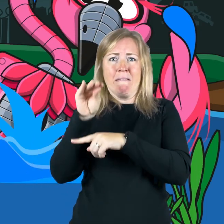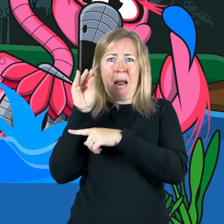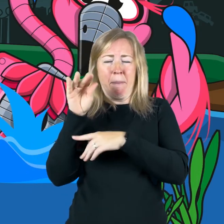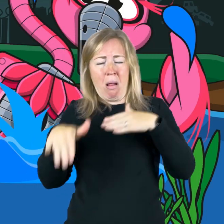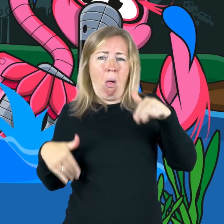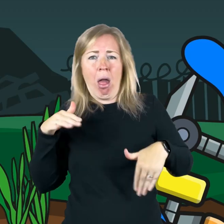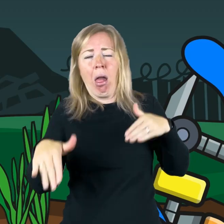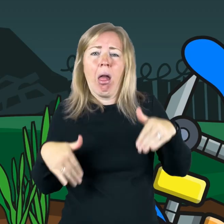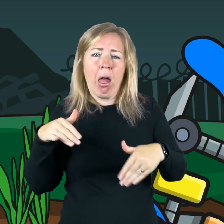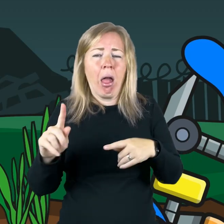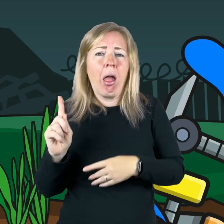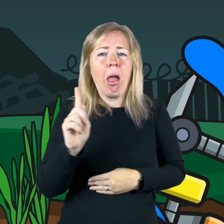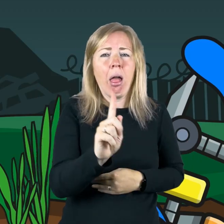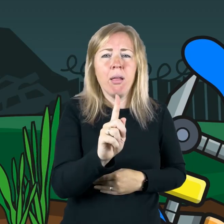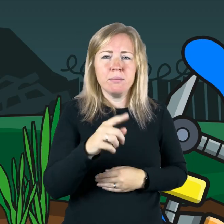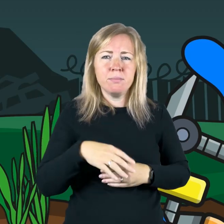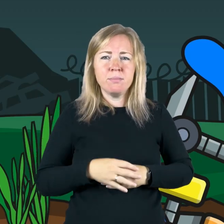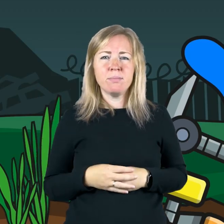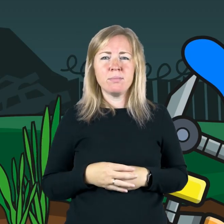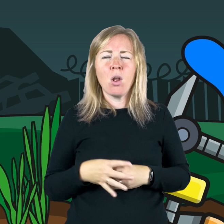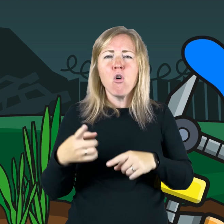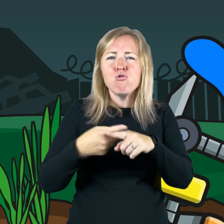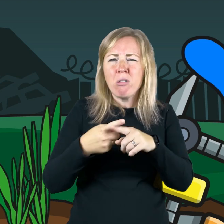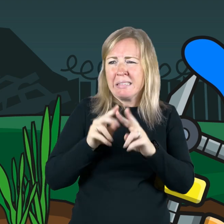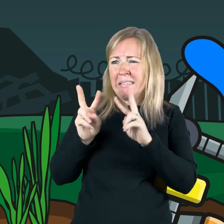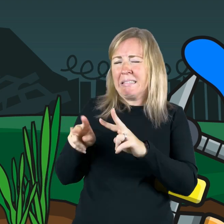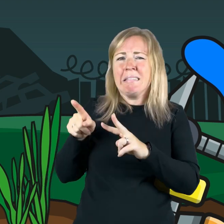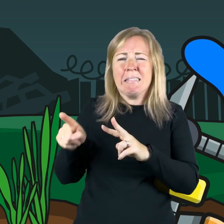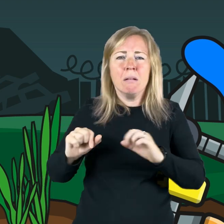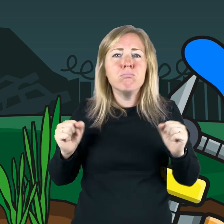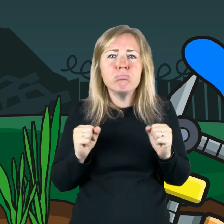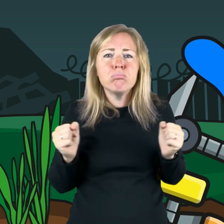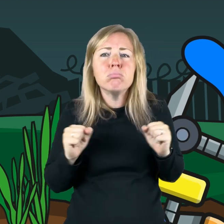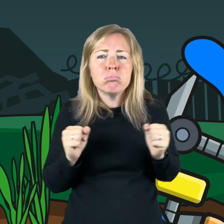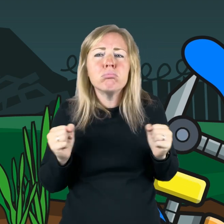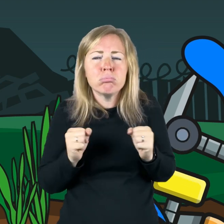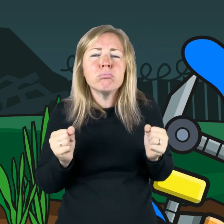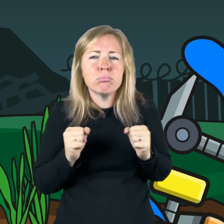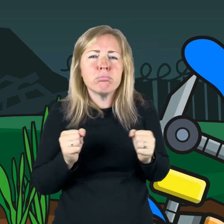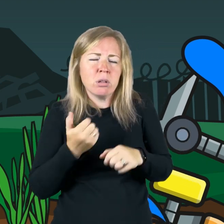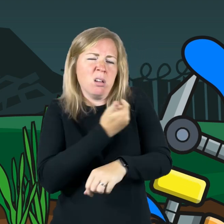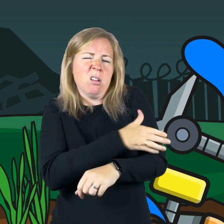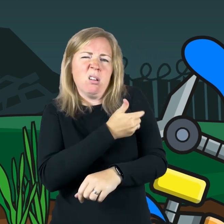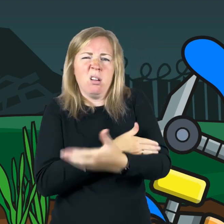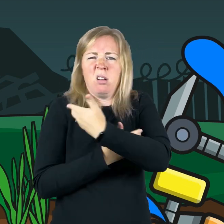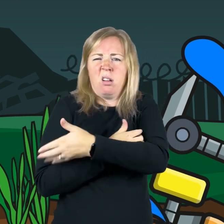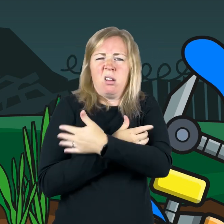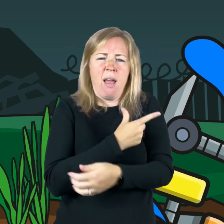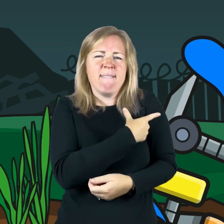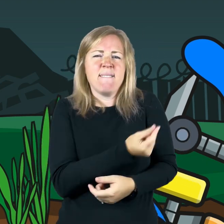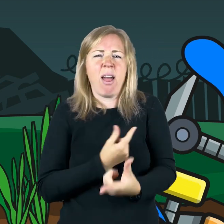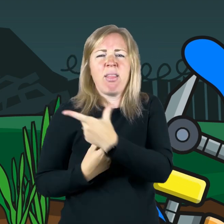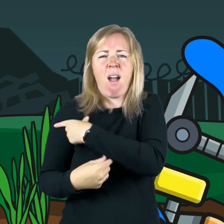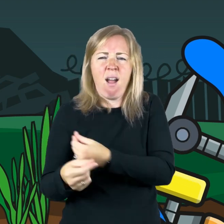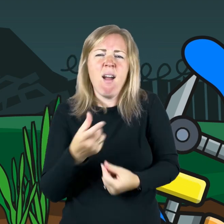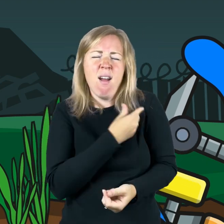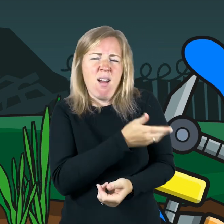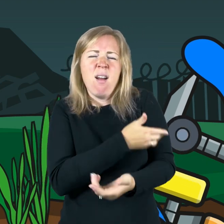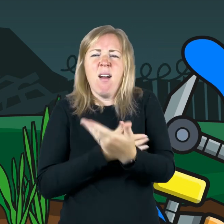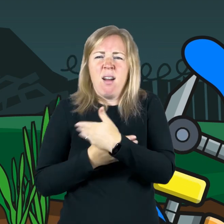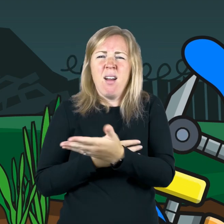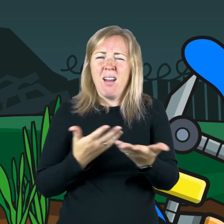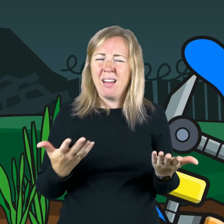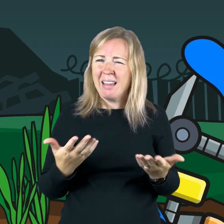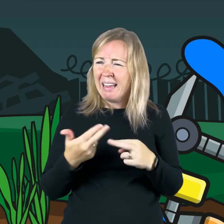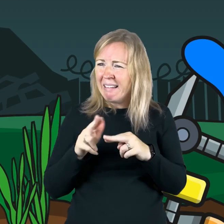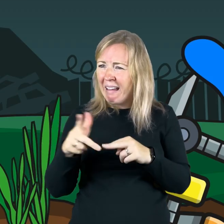lake. Rusty noticed her shiver as she dried her feathers next to him on the bank. "If